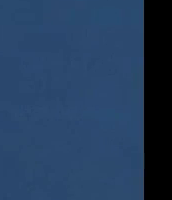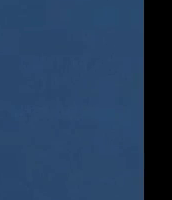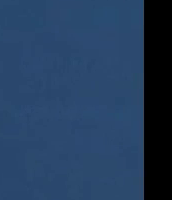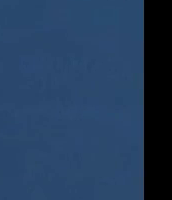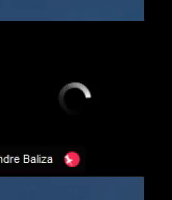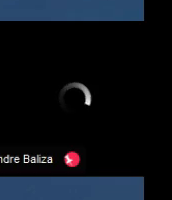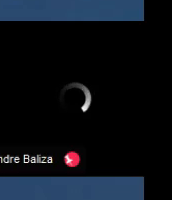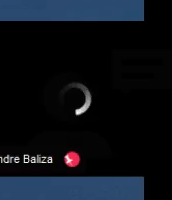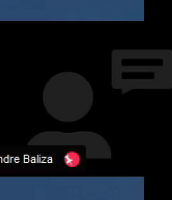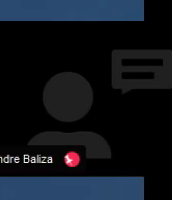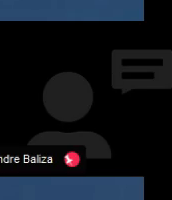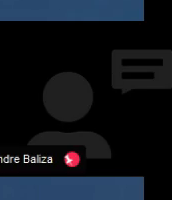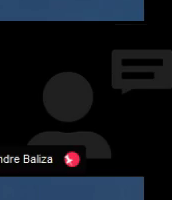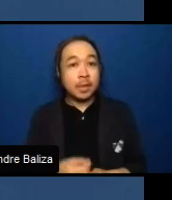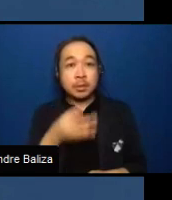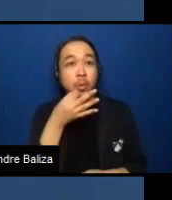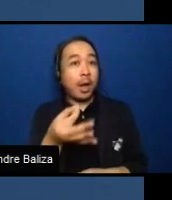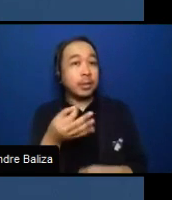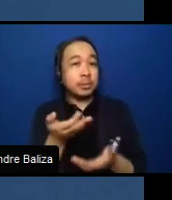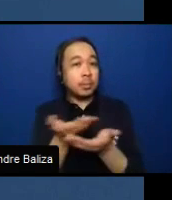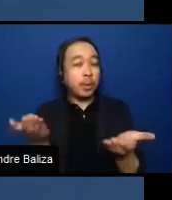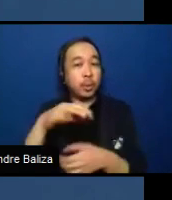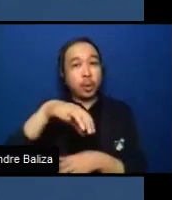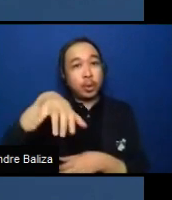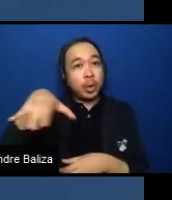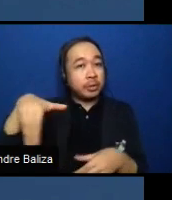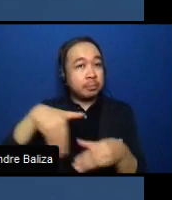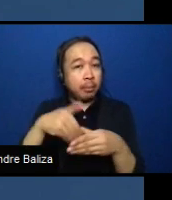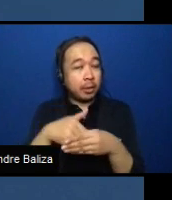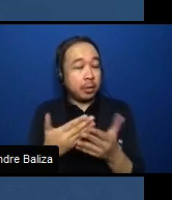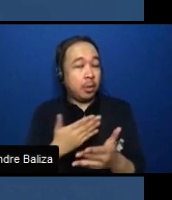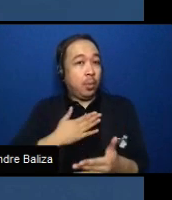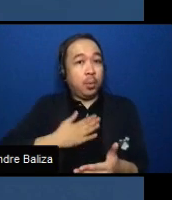or associated members who wish to take the floor at this point?